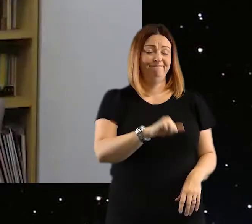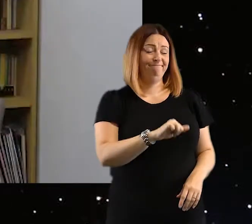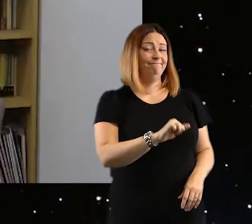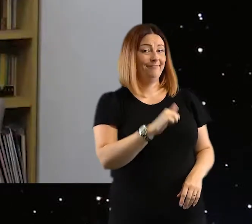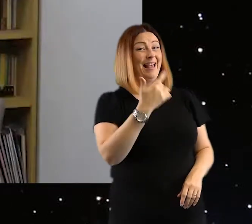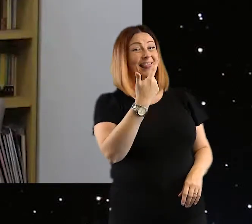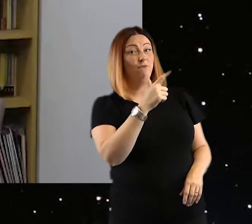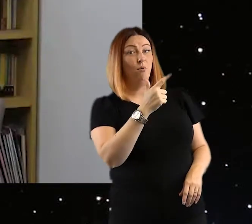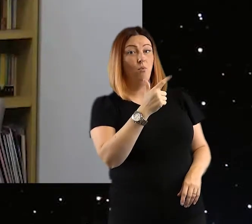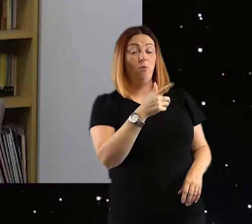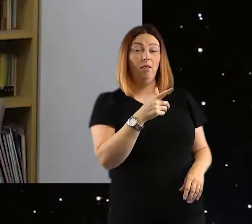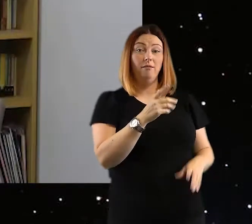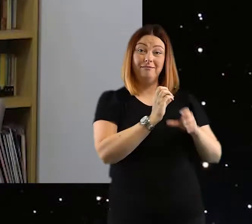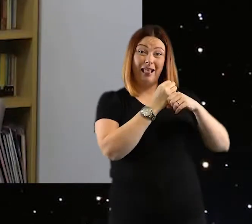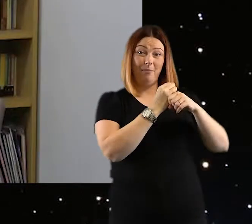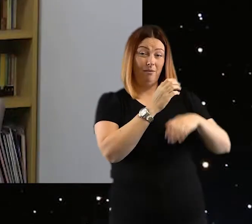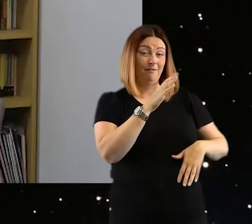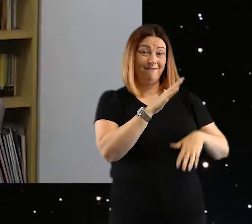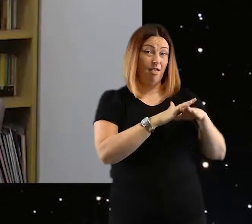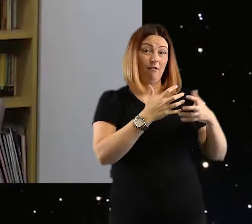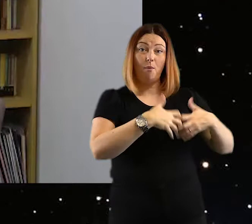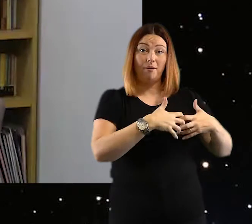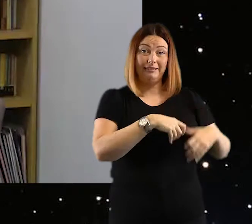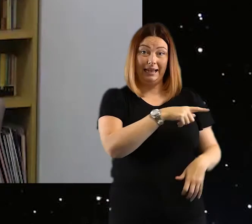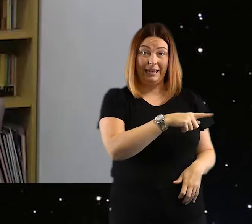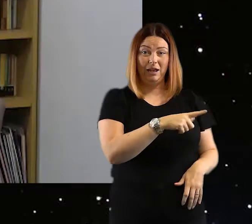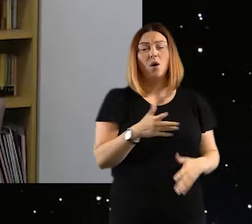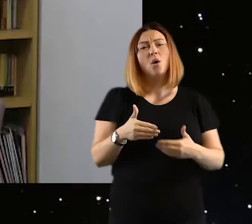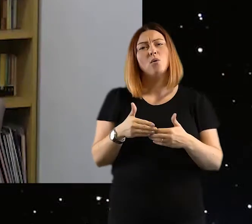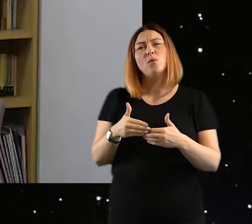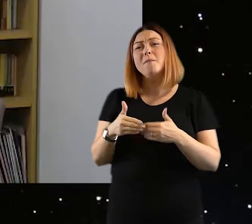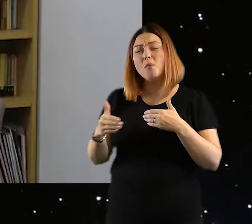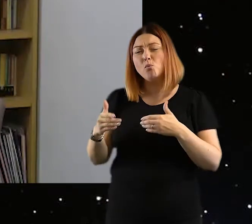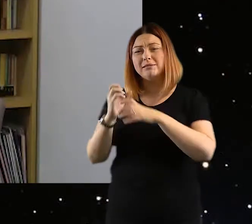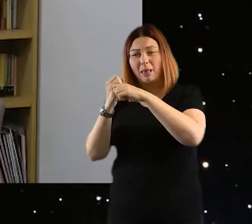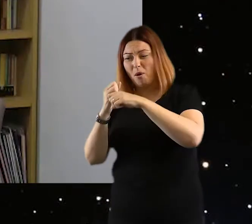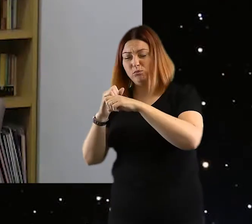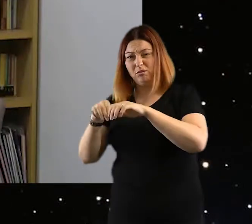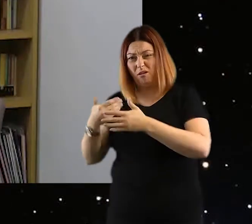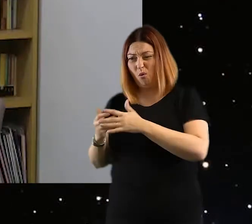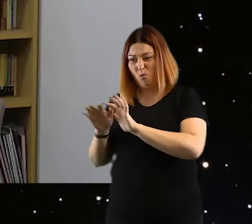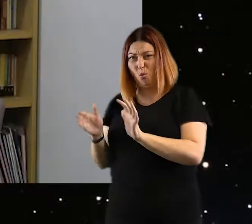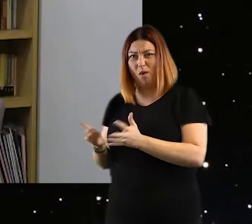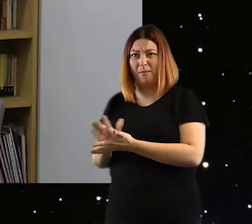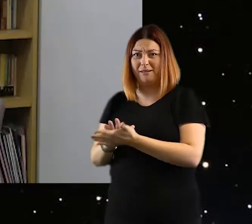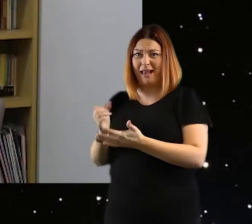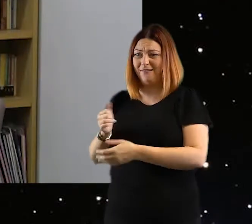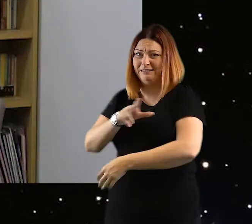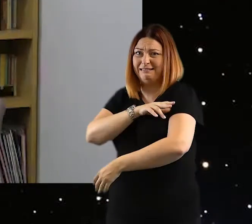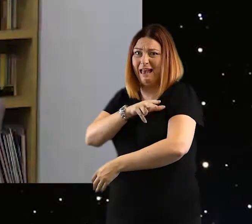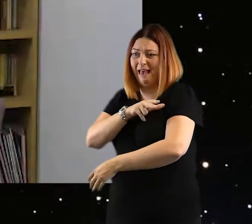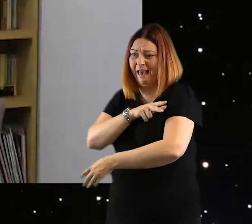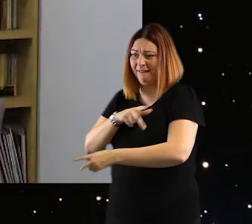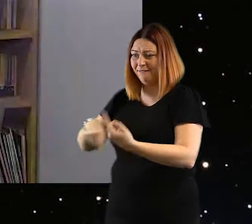Telescope is fully robotic. So most telescopes on the ground have large staffs on site who operate it. So the